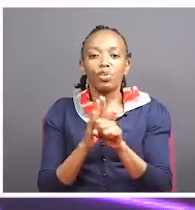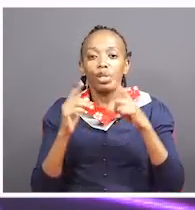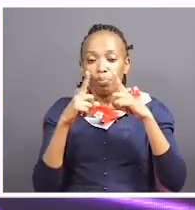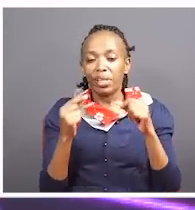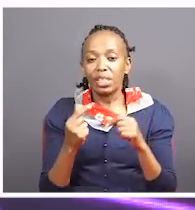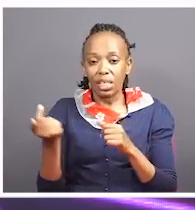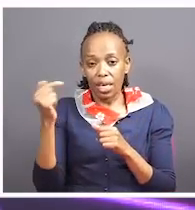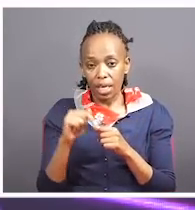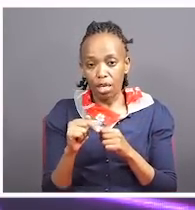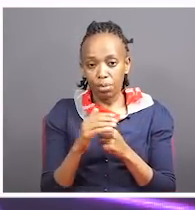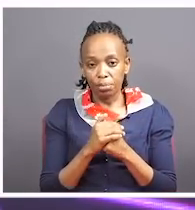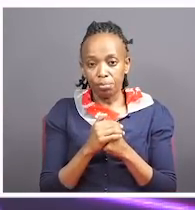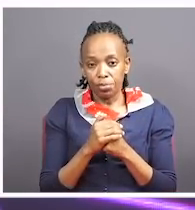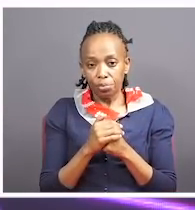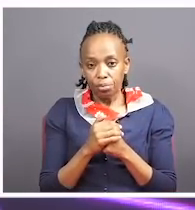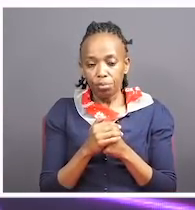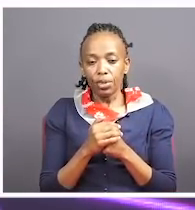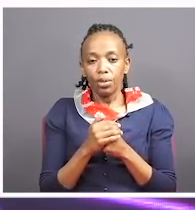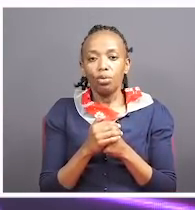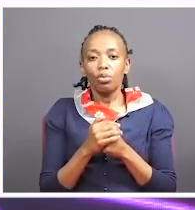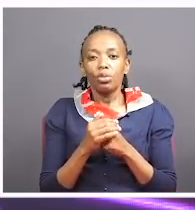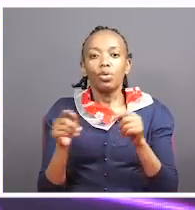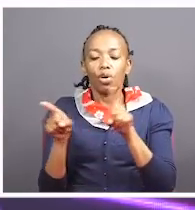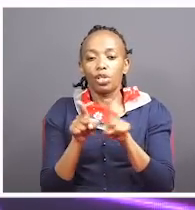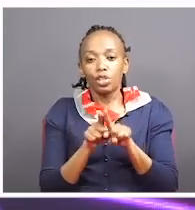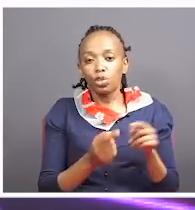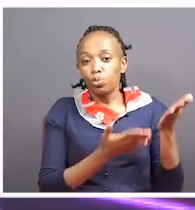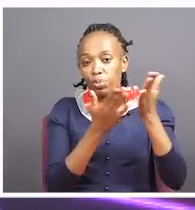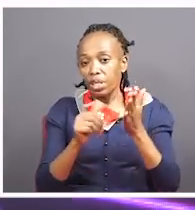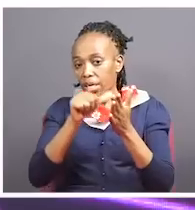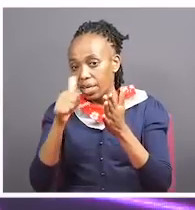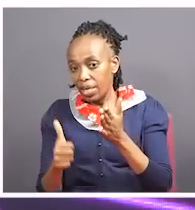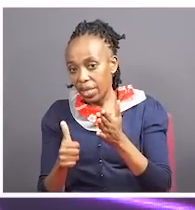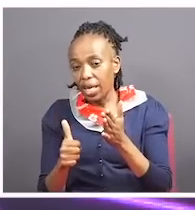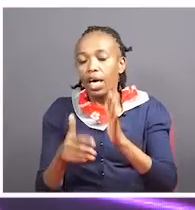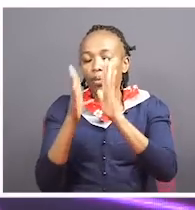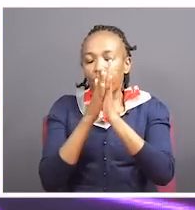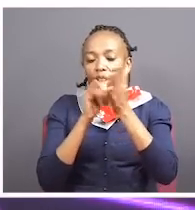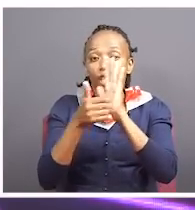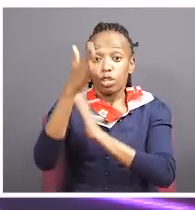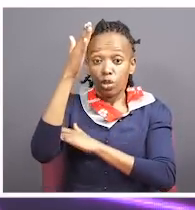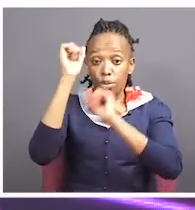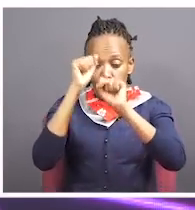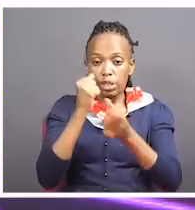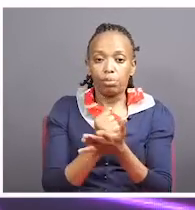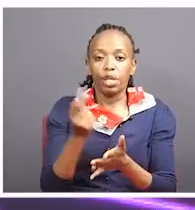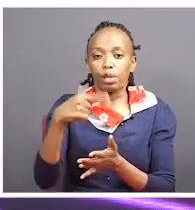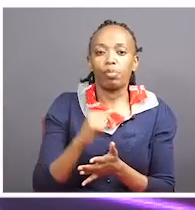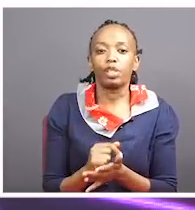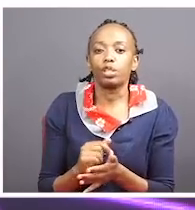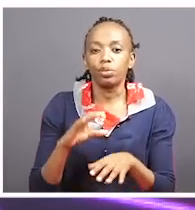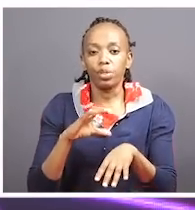message. And I come behind her to also bring another one. And I pray that God will help us